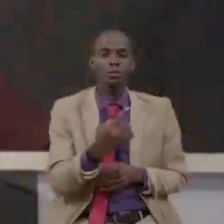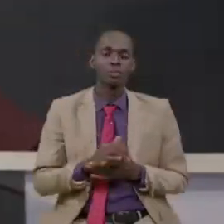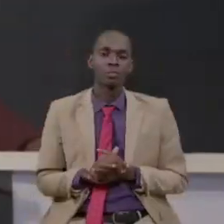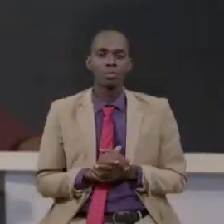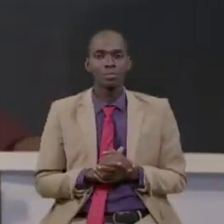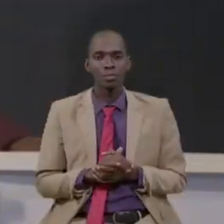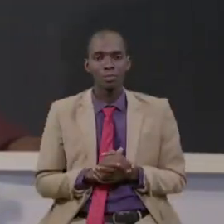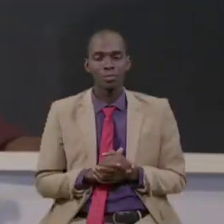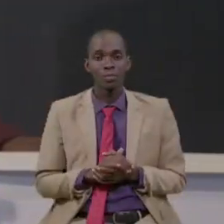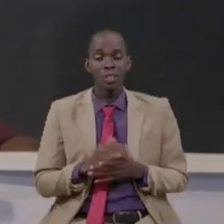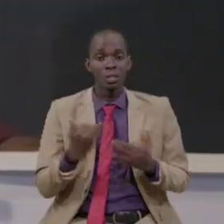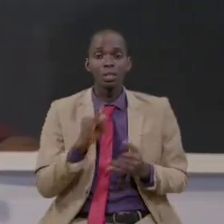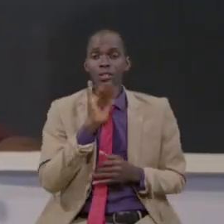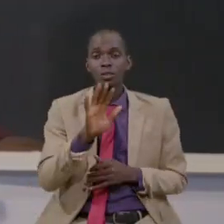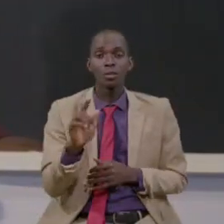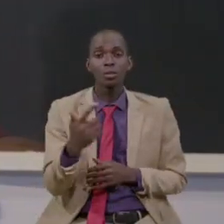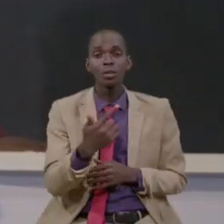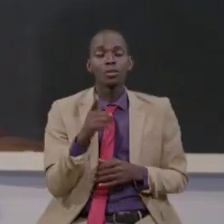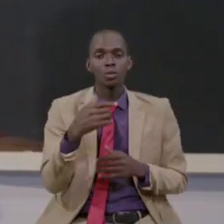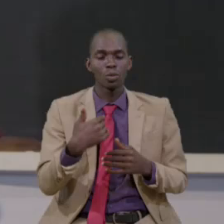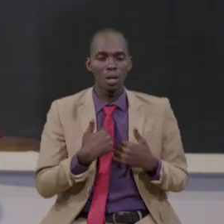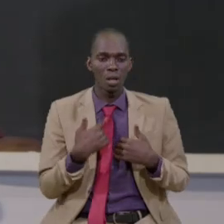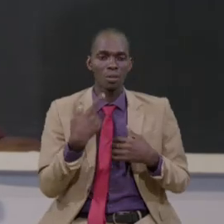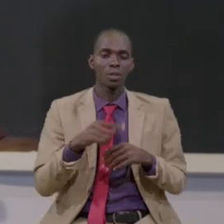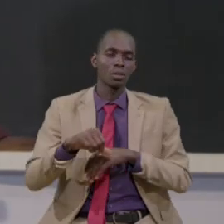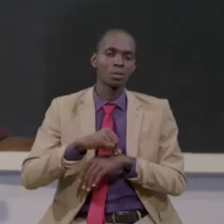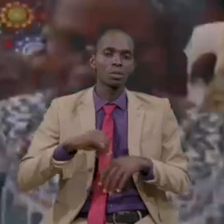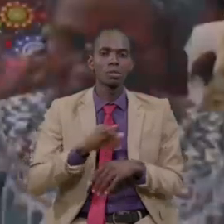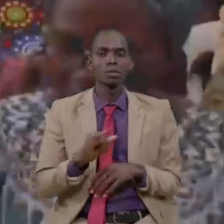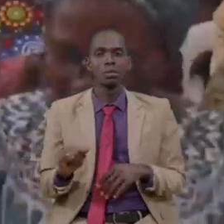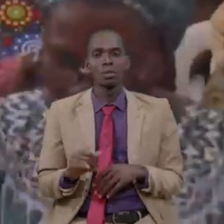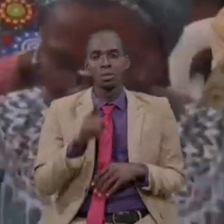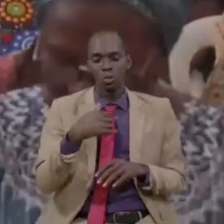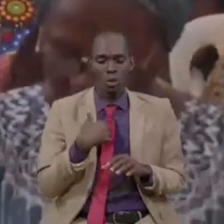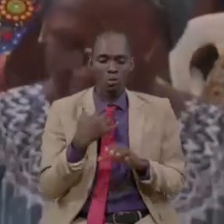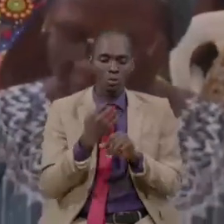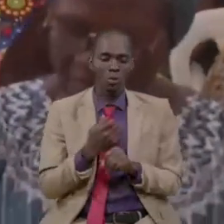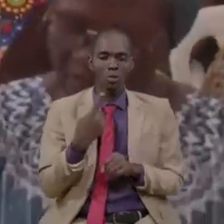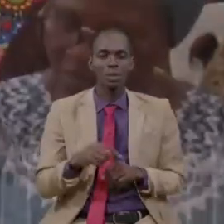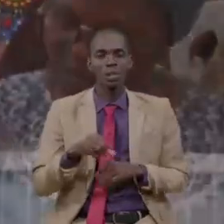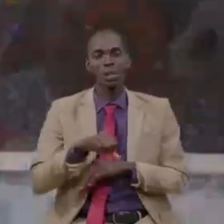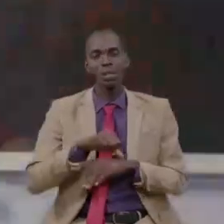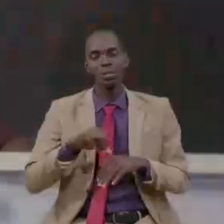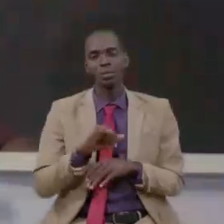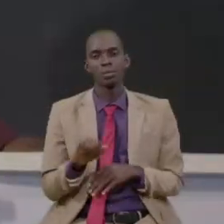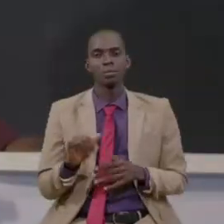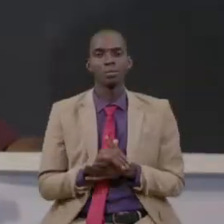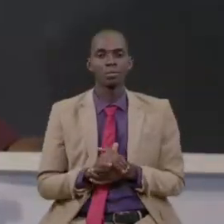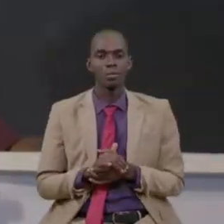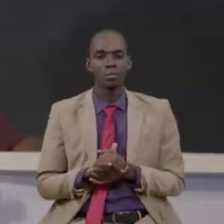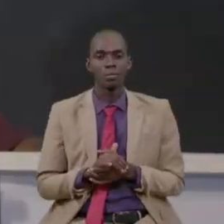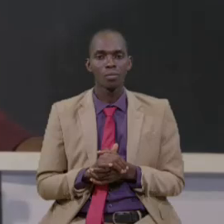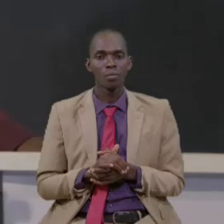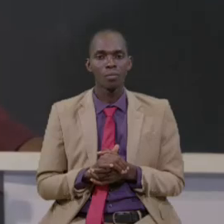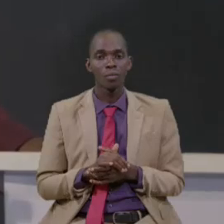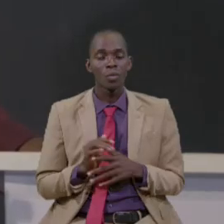have the anointing. Yeah. You've got the anointing. Yeah. But don't just keep it in your